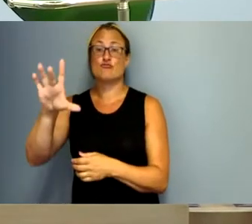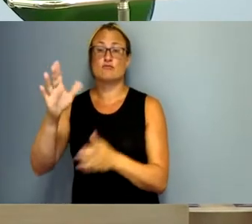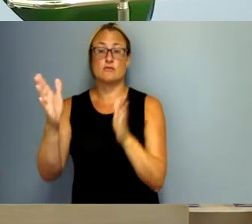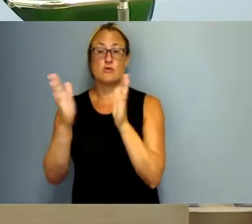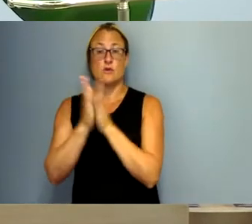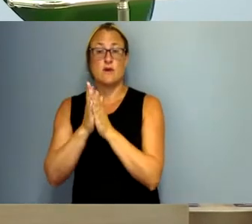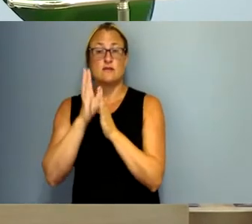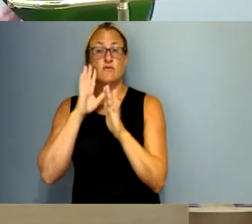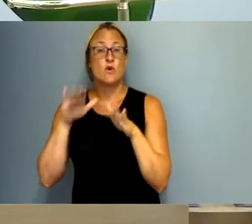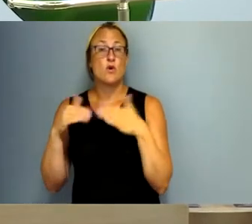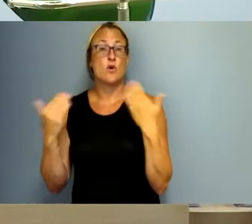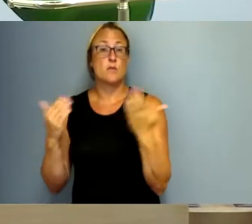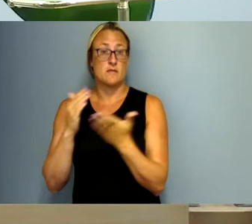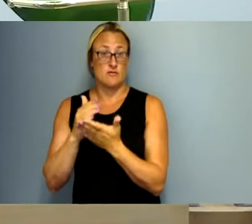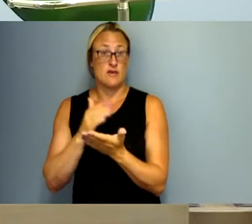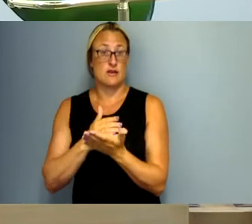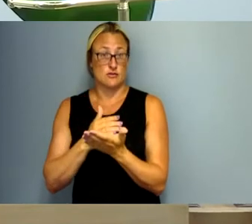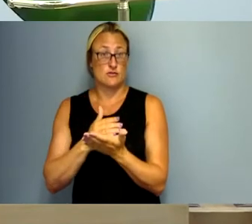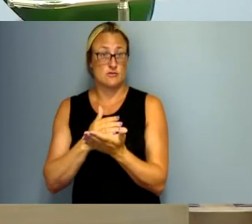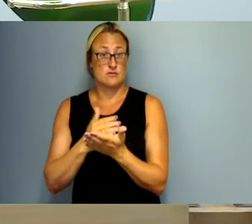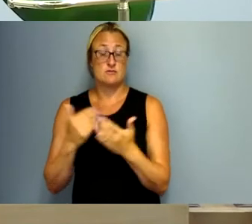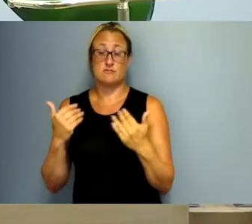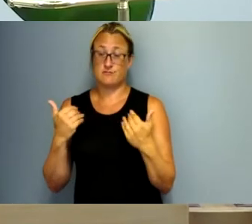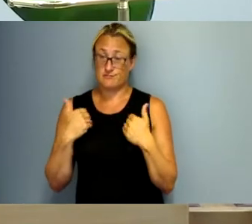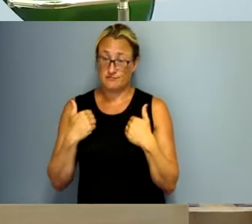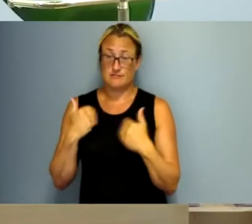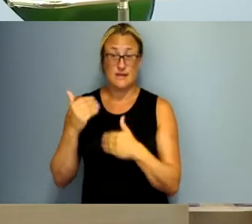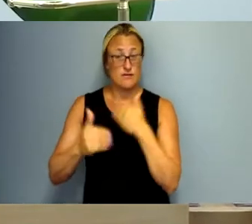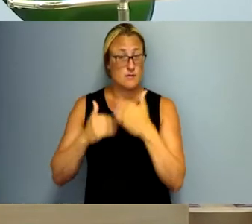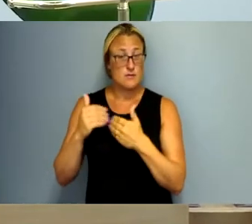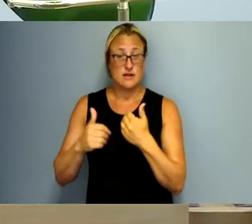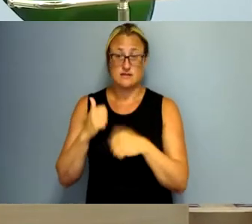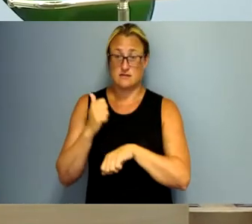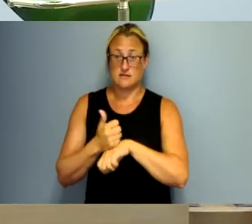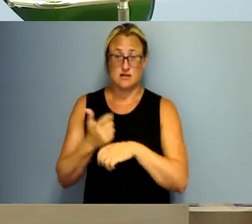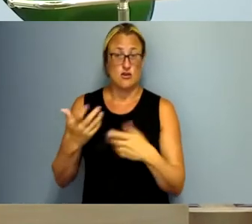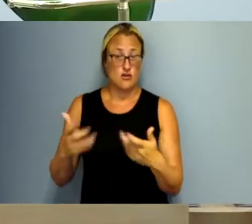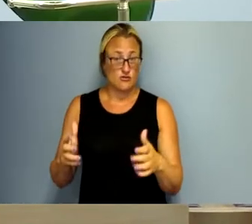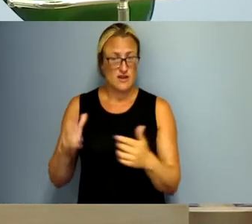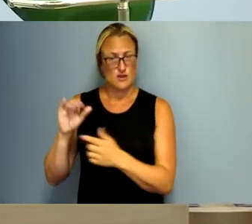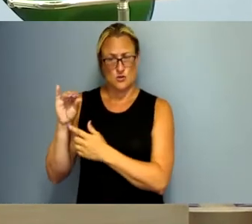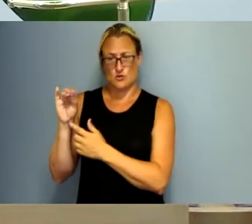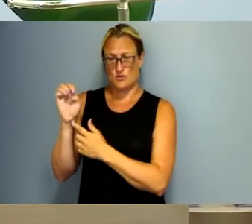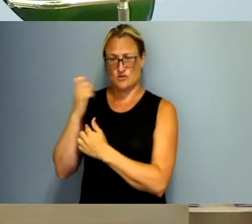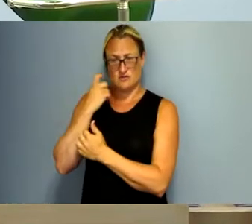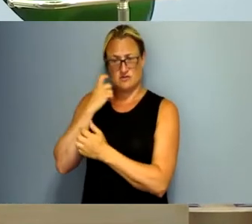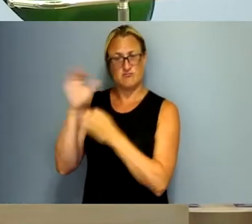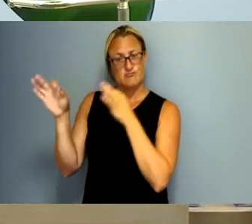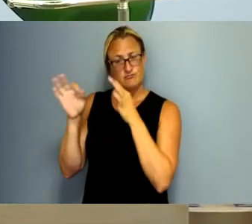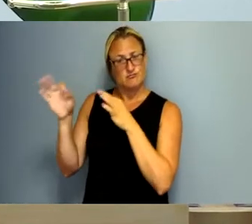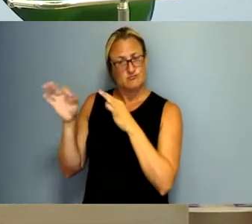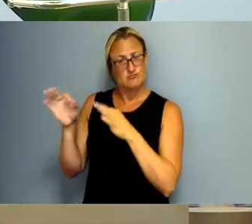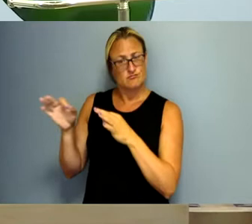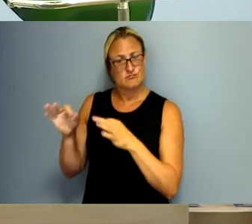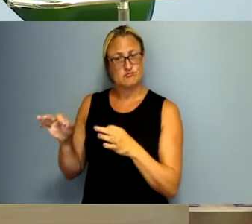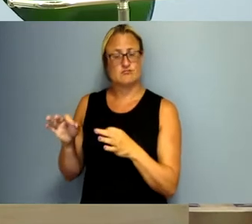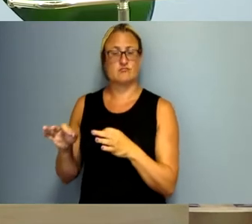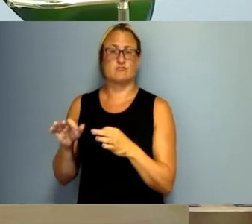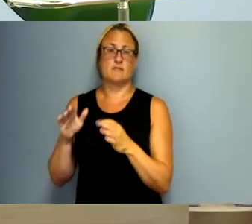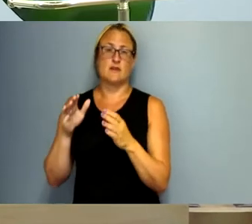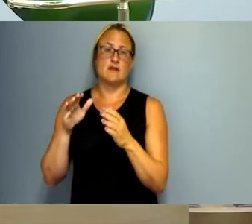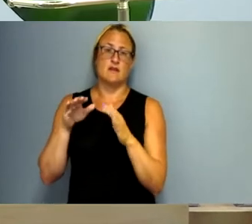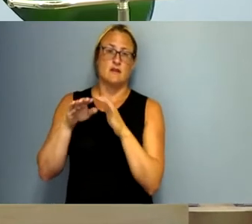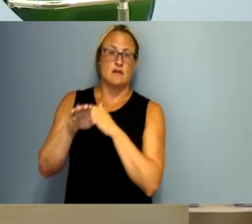records. And there is a process, and I know Joe explained it, I think, pretty well, of going to the Office of